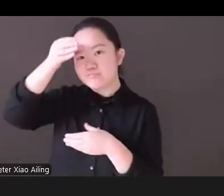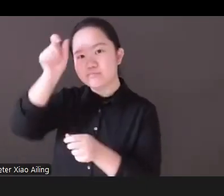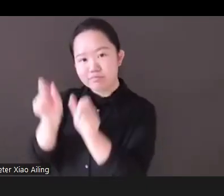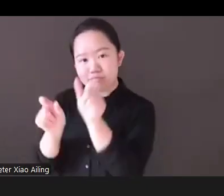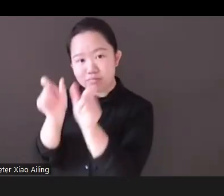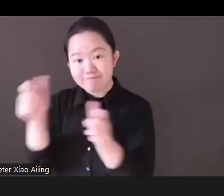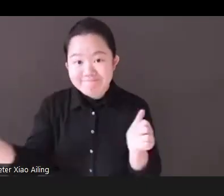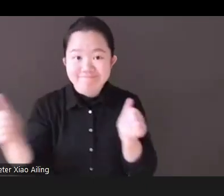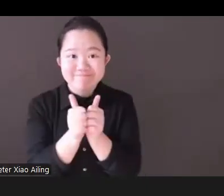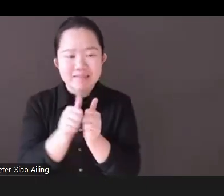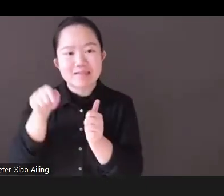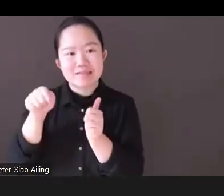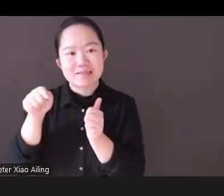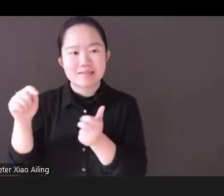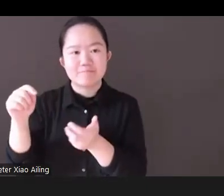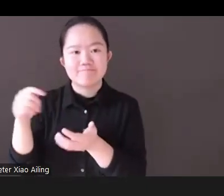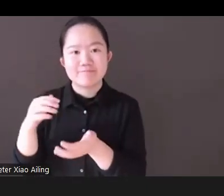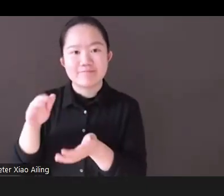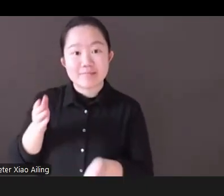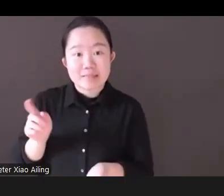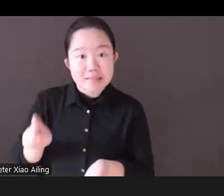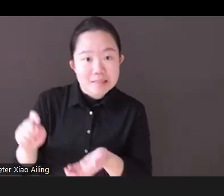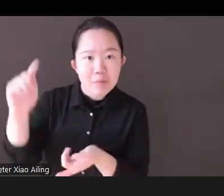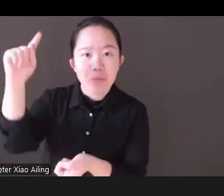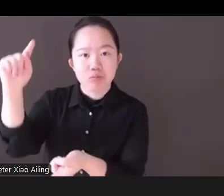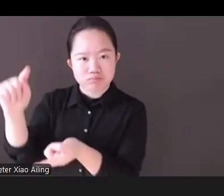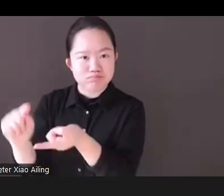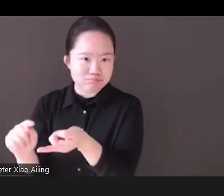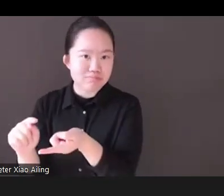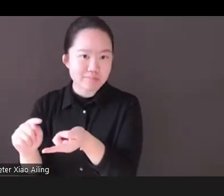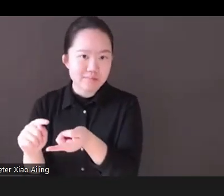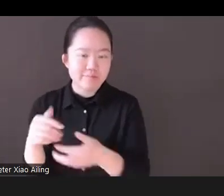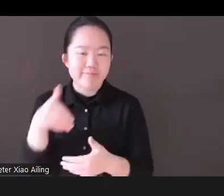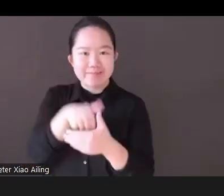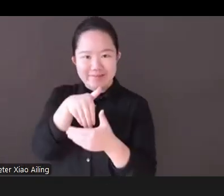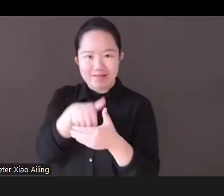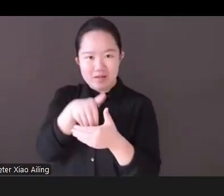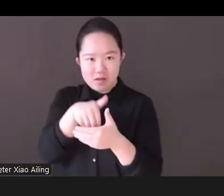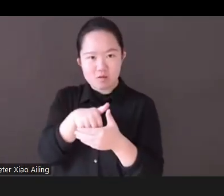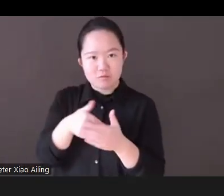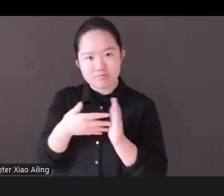think that we'll probably evaluate the situation with the economic operators in the summer when